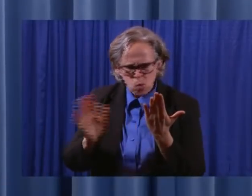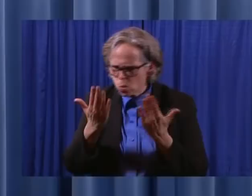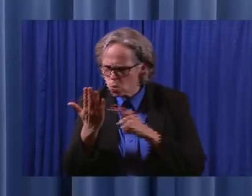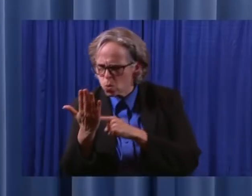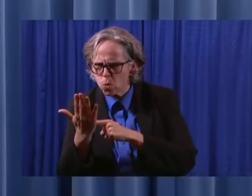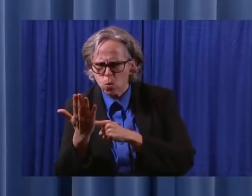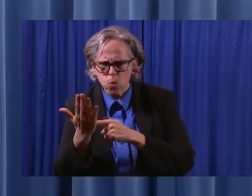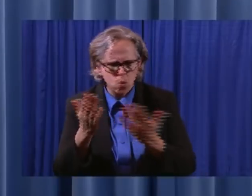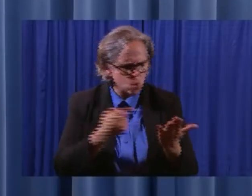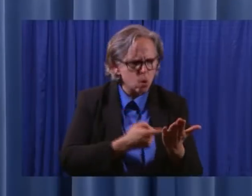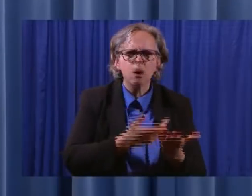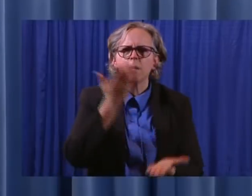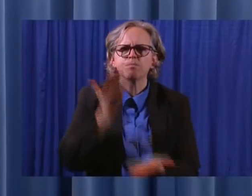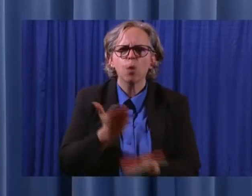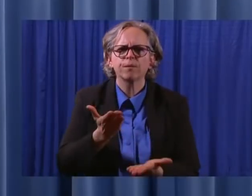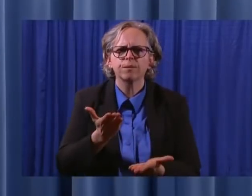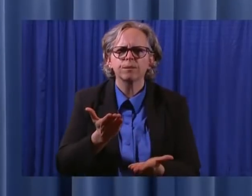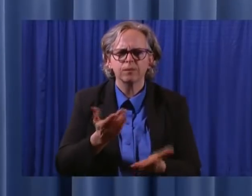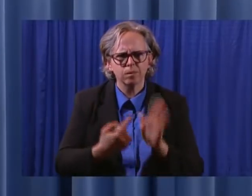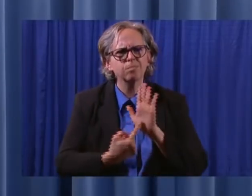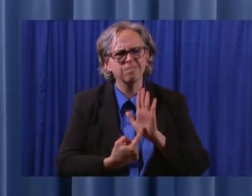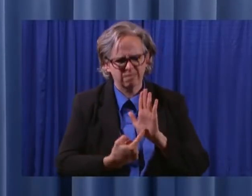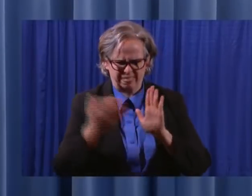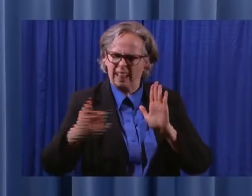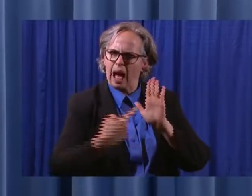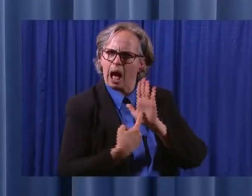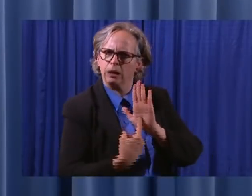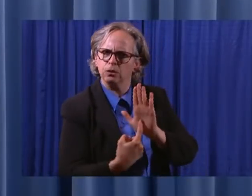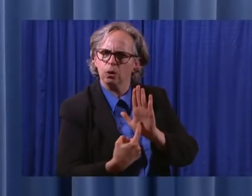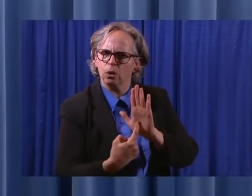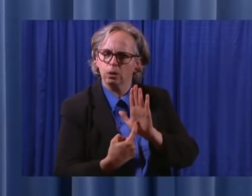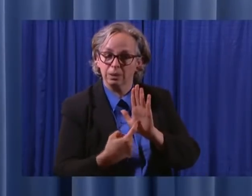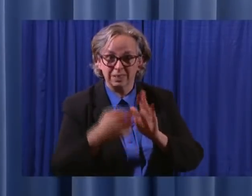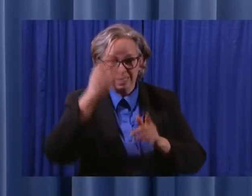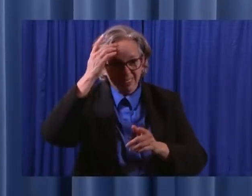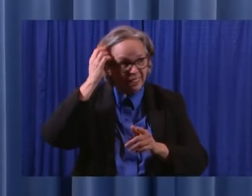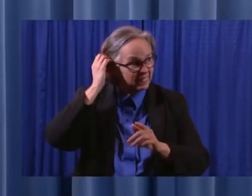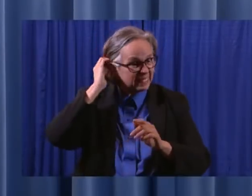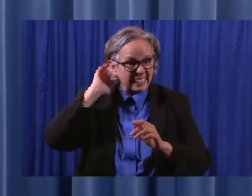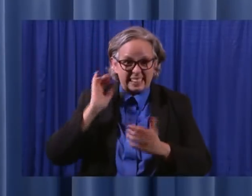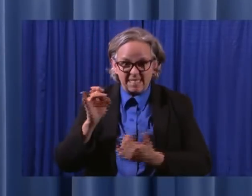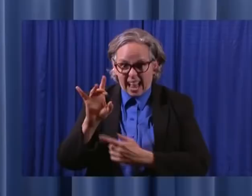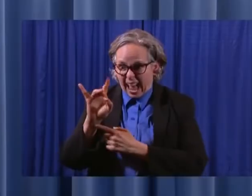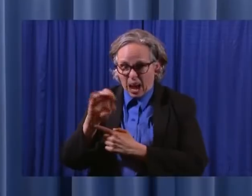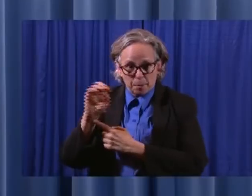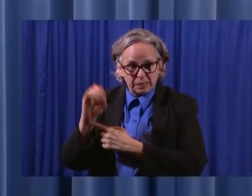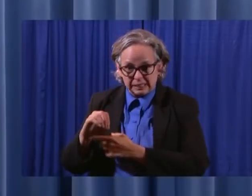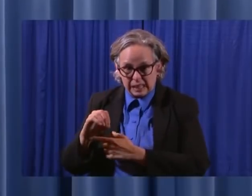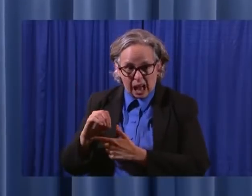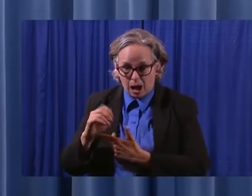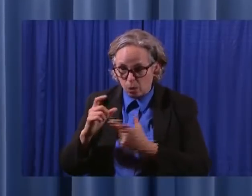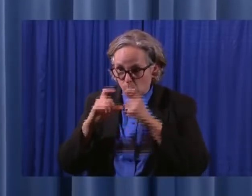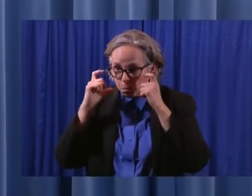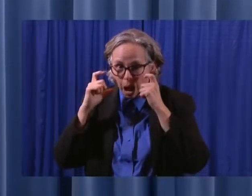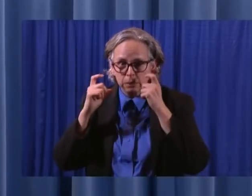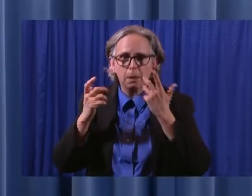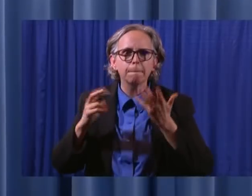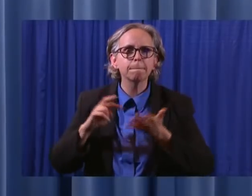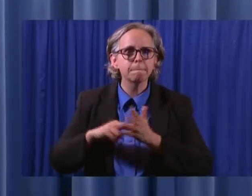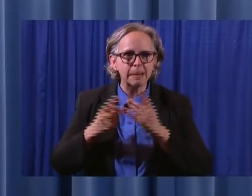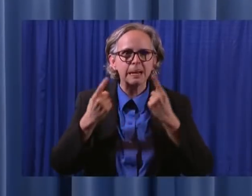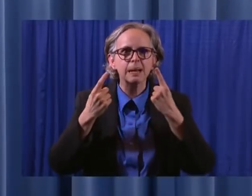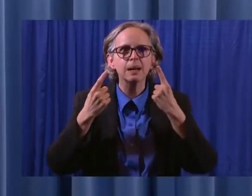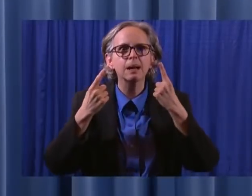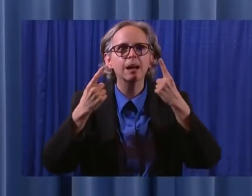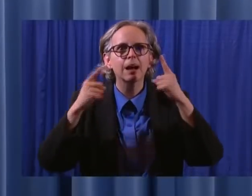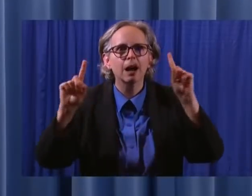irrefutable about if 80% of the people wear a mask, we're going to have a decrease in